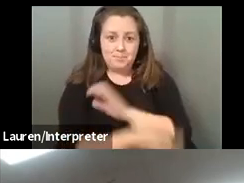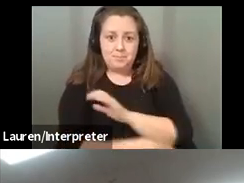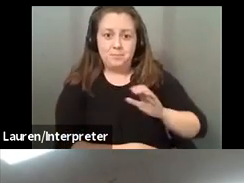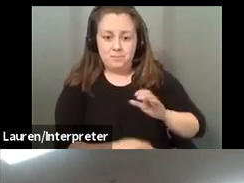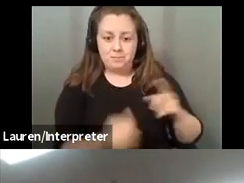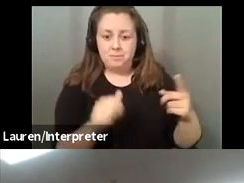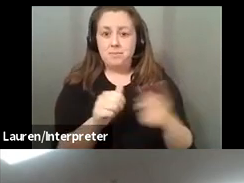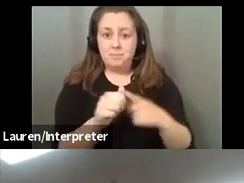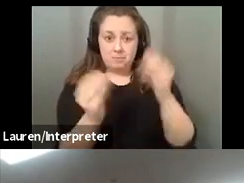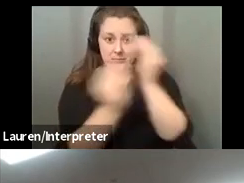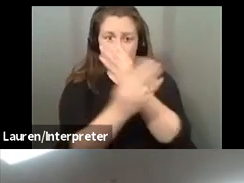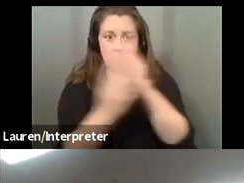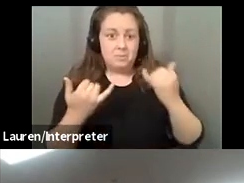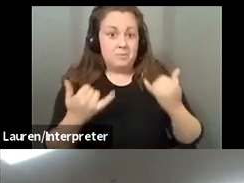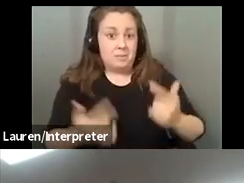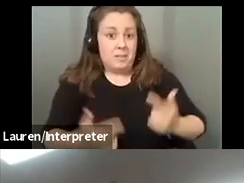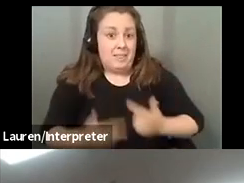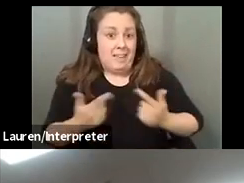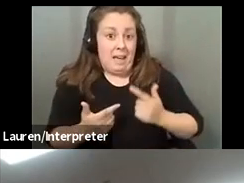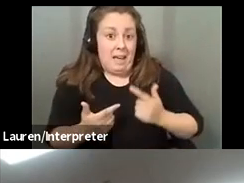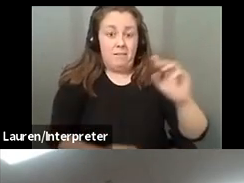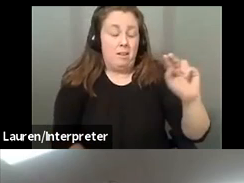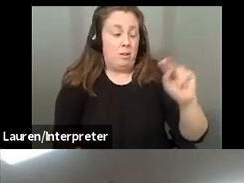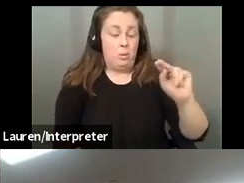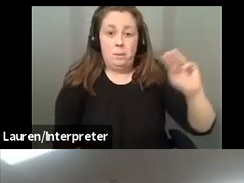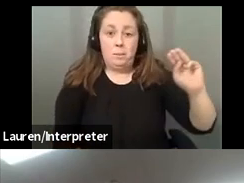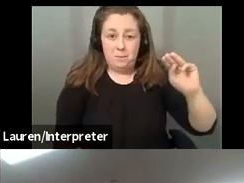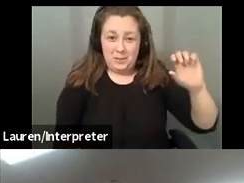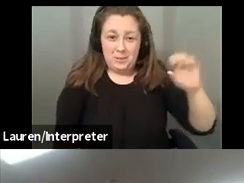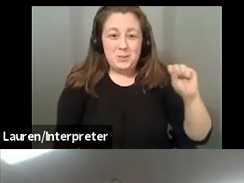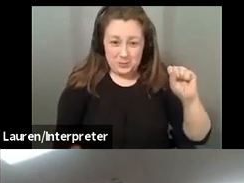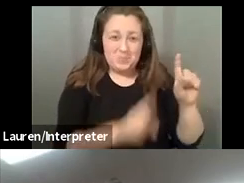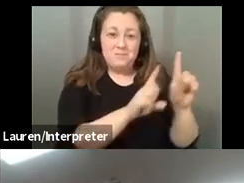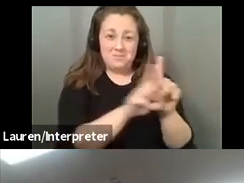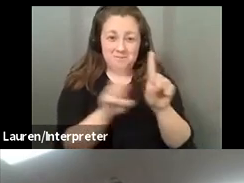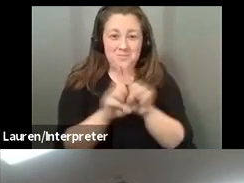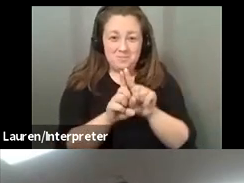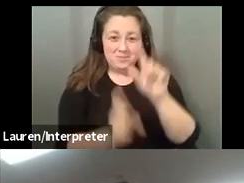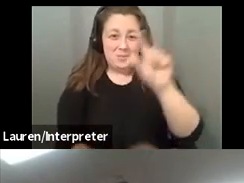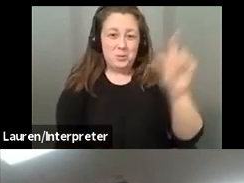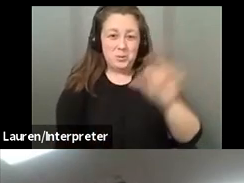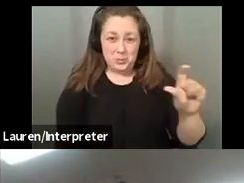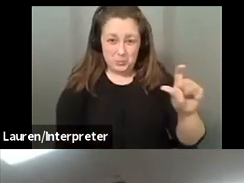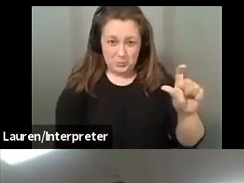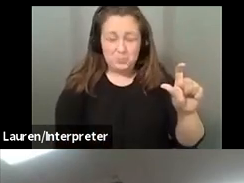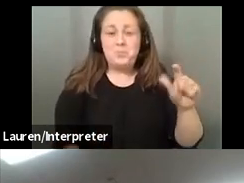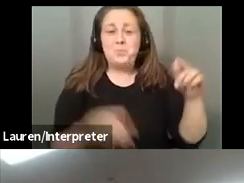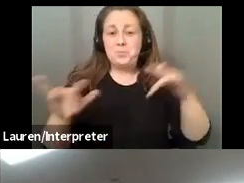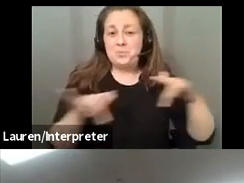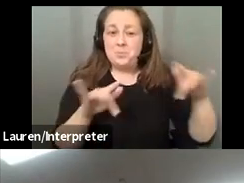just for the public to know, we are live at Norton Middle School. This evening as well on Zoom, and it's being